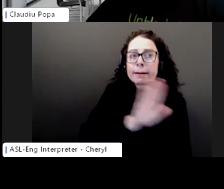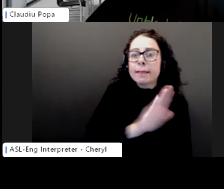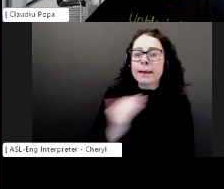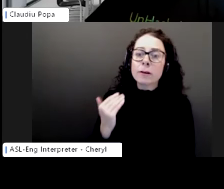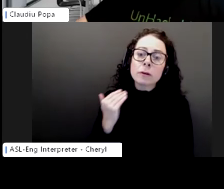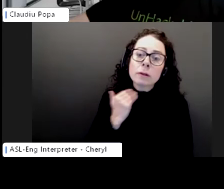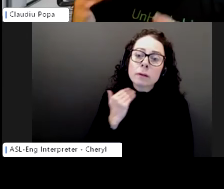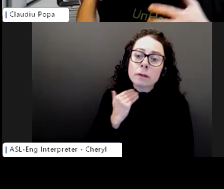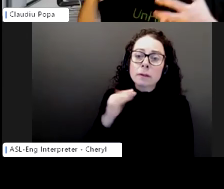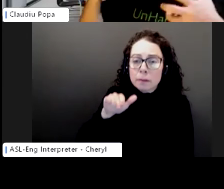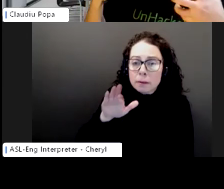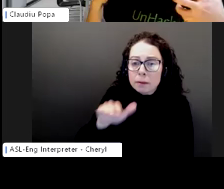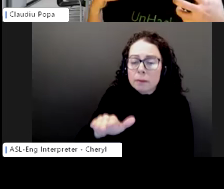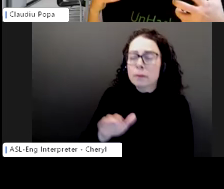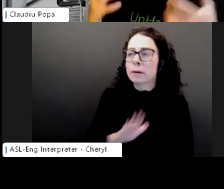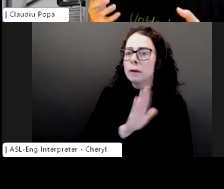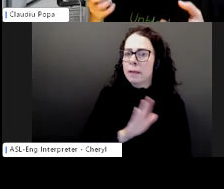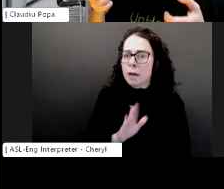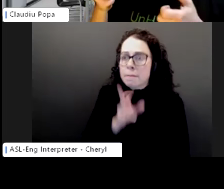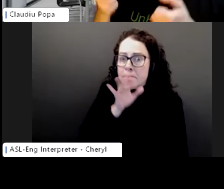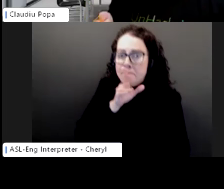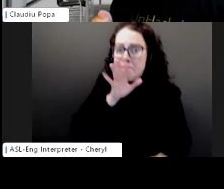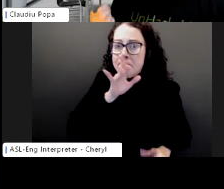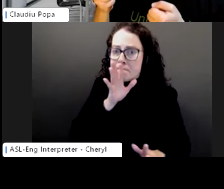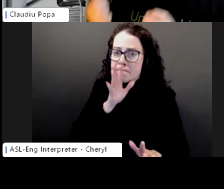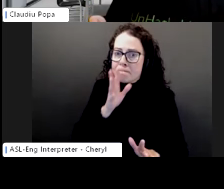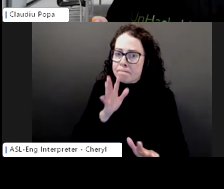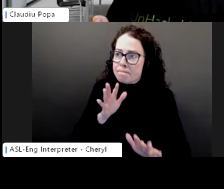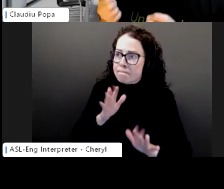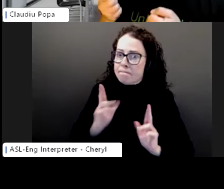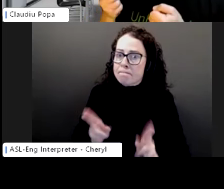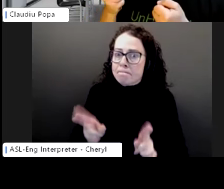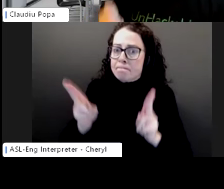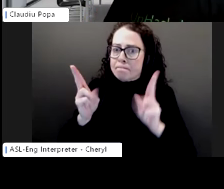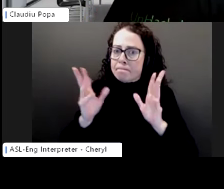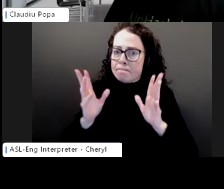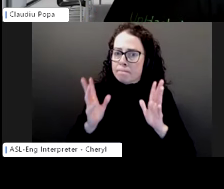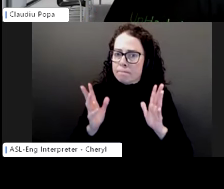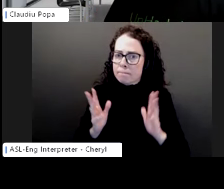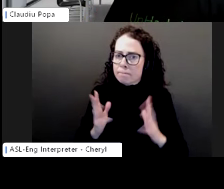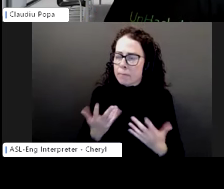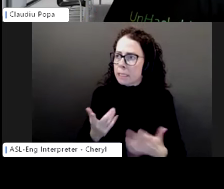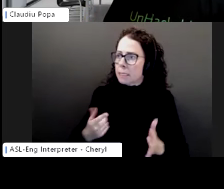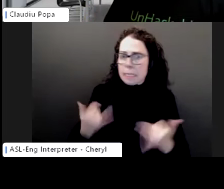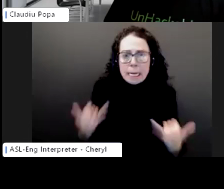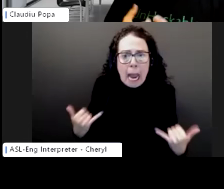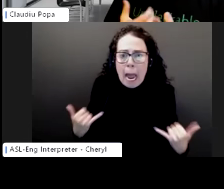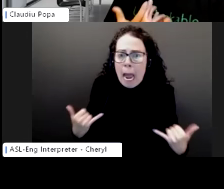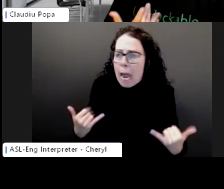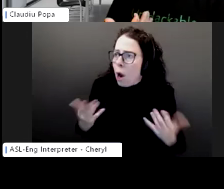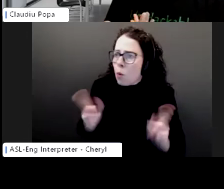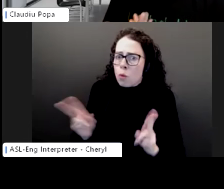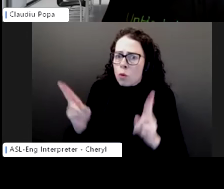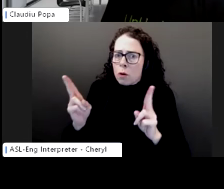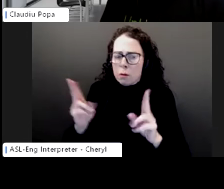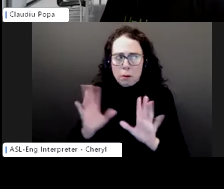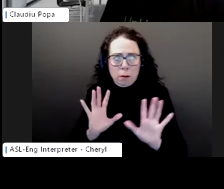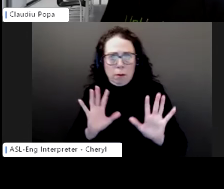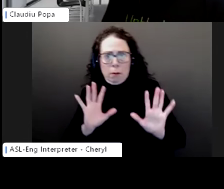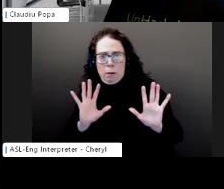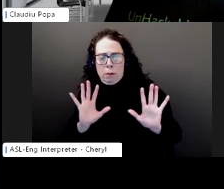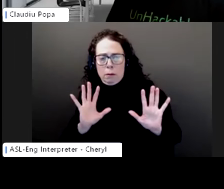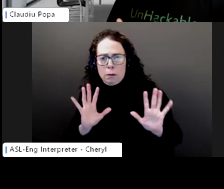urgency, the implied forced arbitrary deadline, the technical